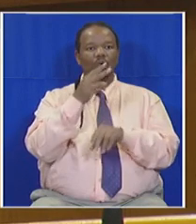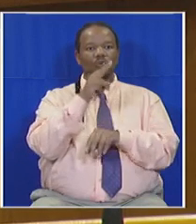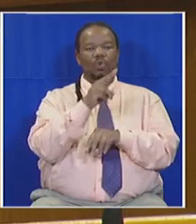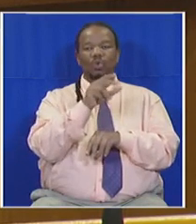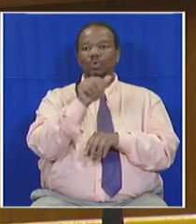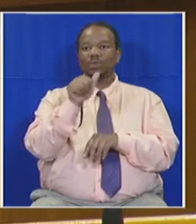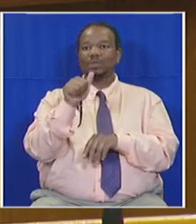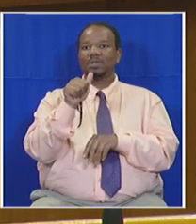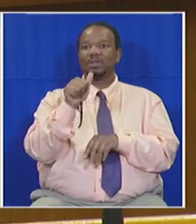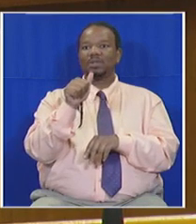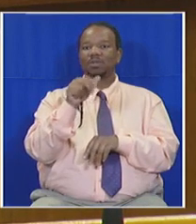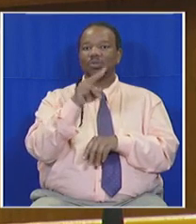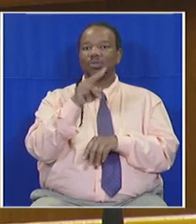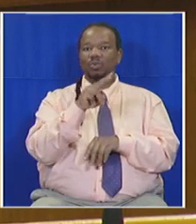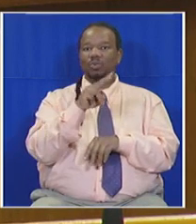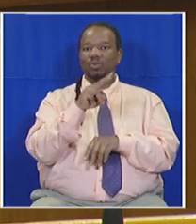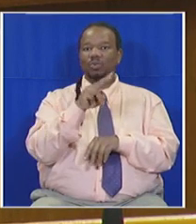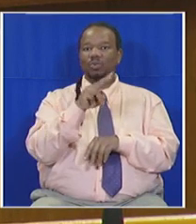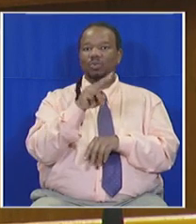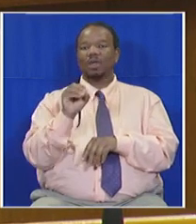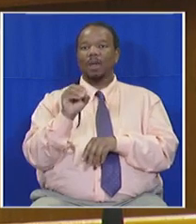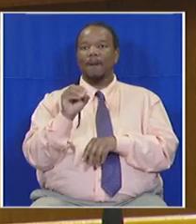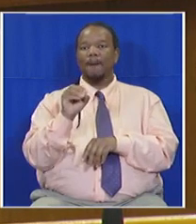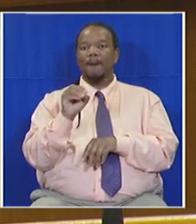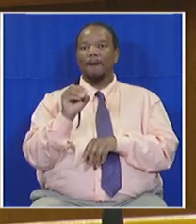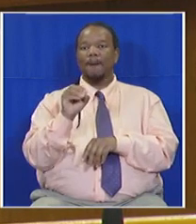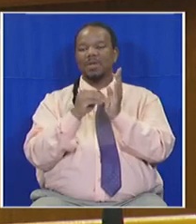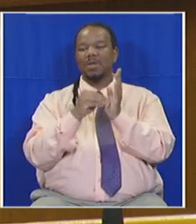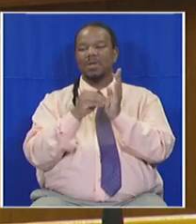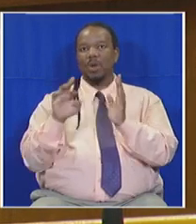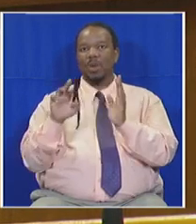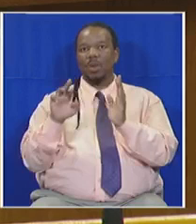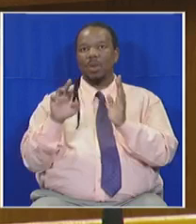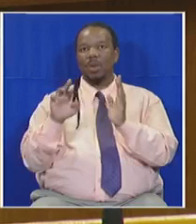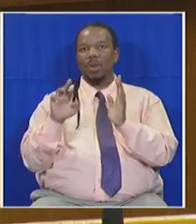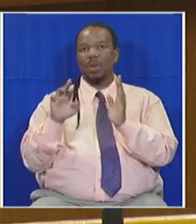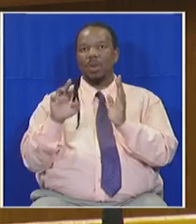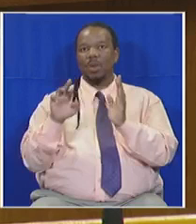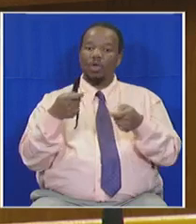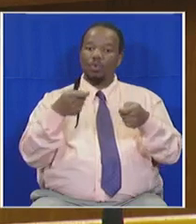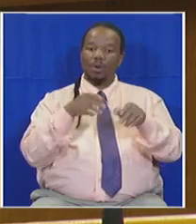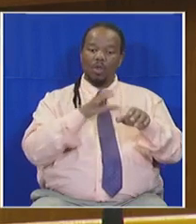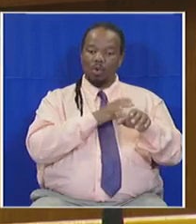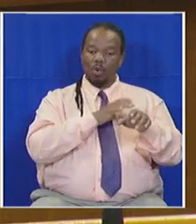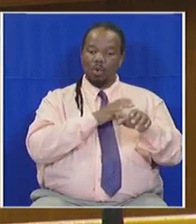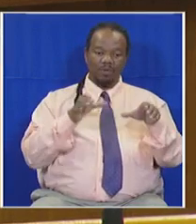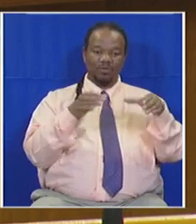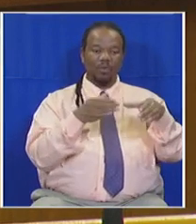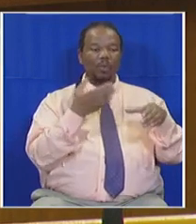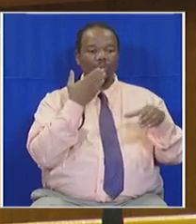million. Ernst & Young study, which was commissioned by the Remuneration Commission of Public Office